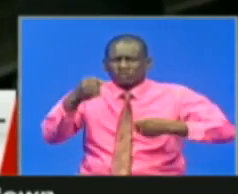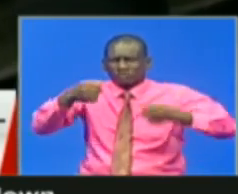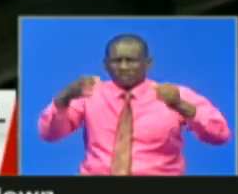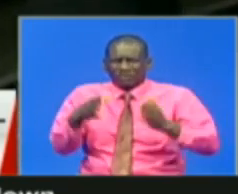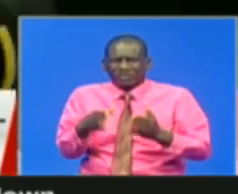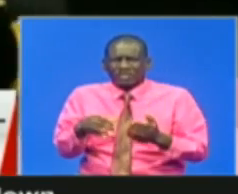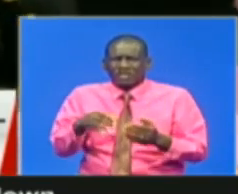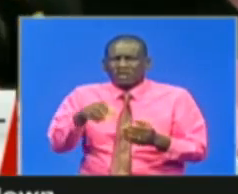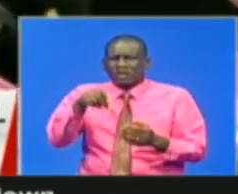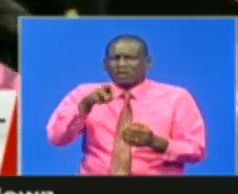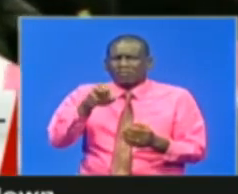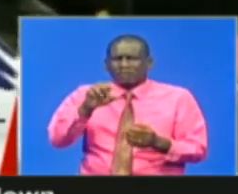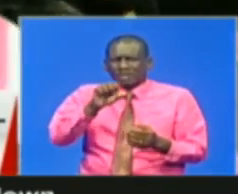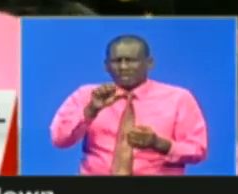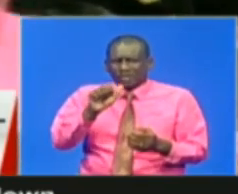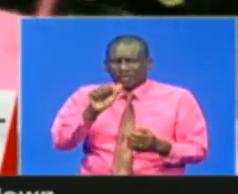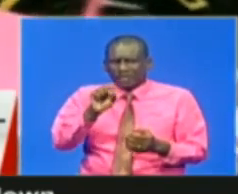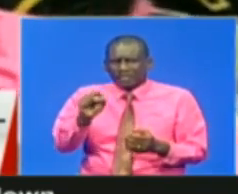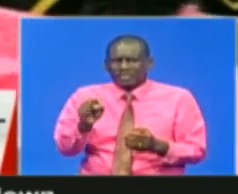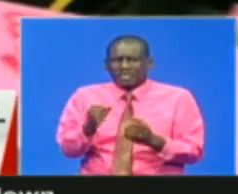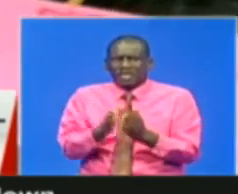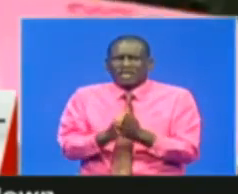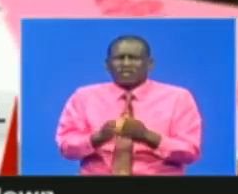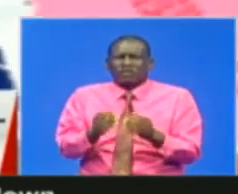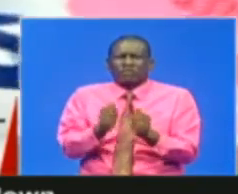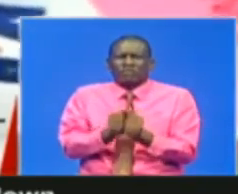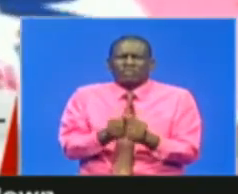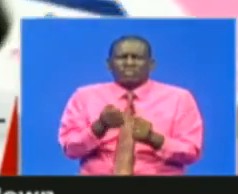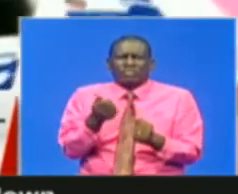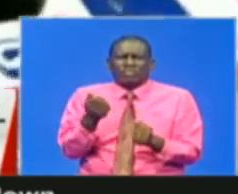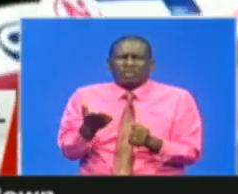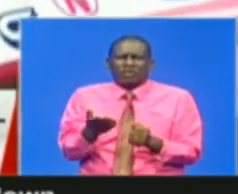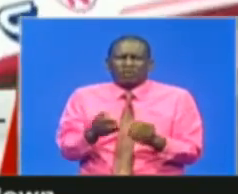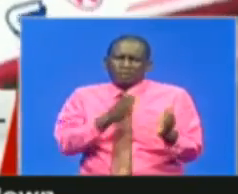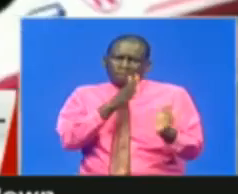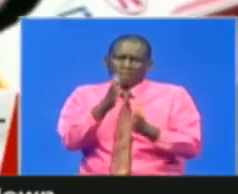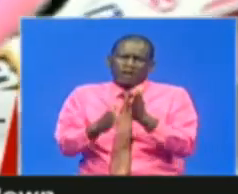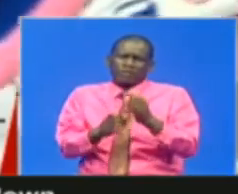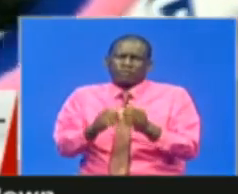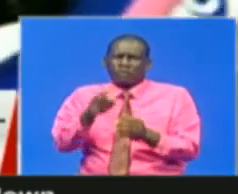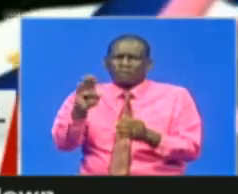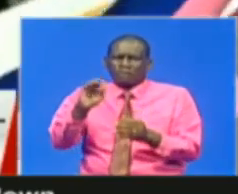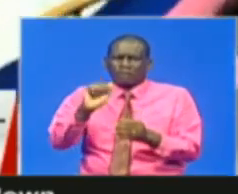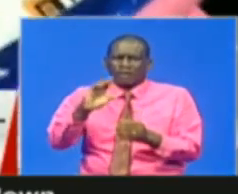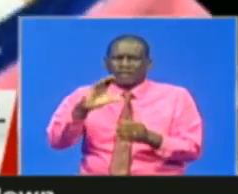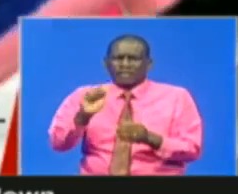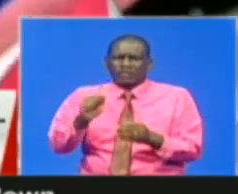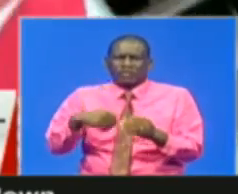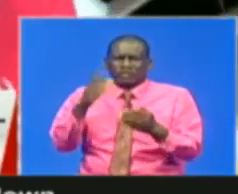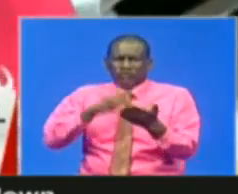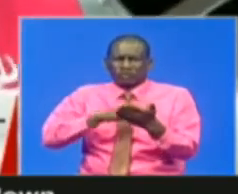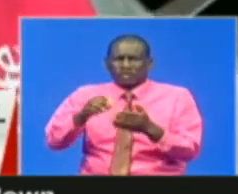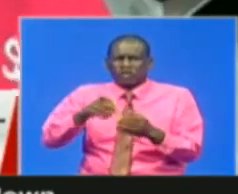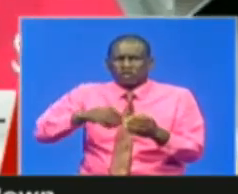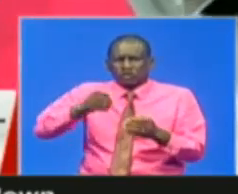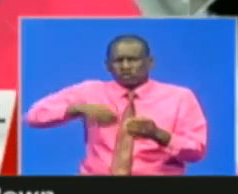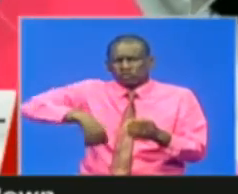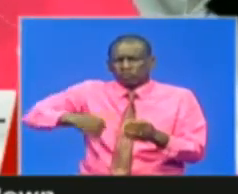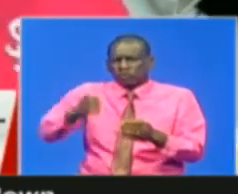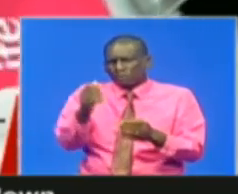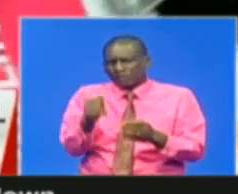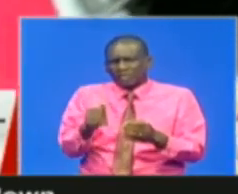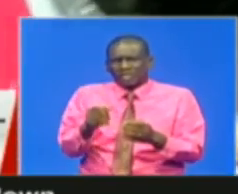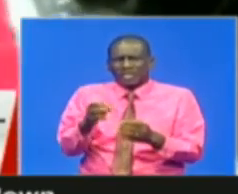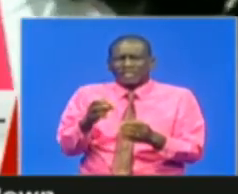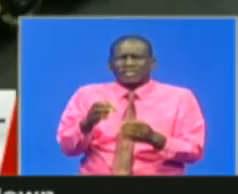Sergio Perez and Lance Stroll. With the pre-season set for Barcelona next week, SportPesa is understood to be paying approximately a